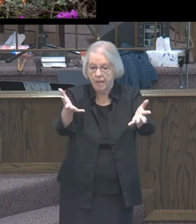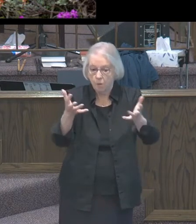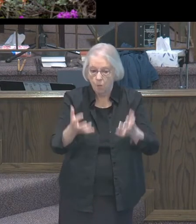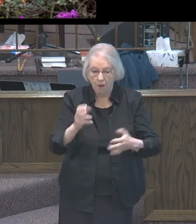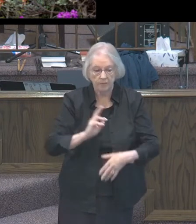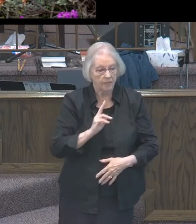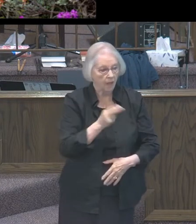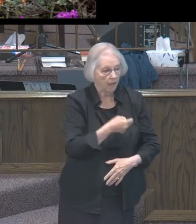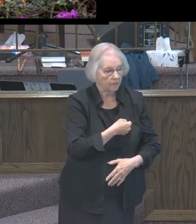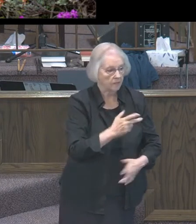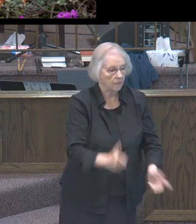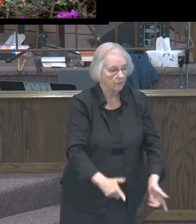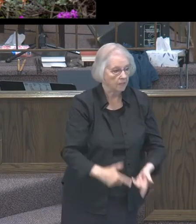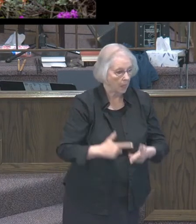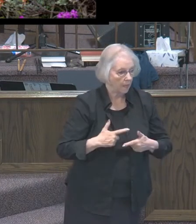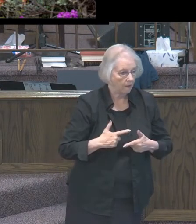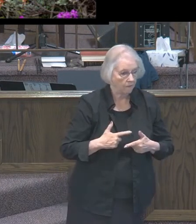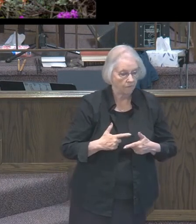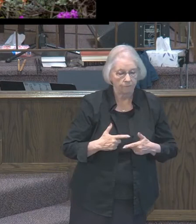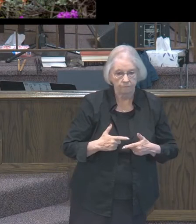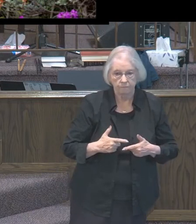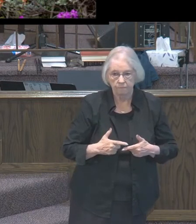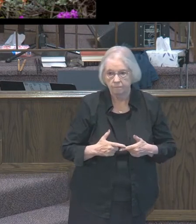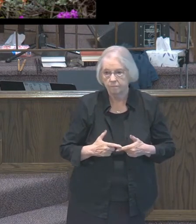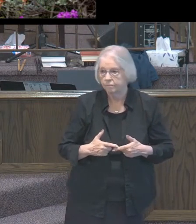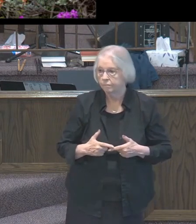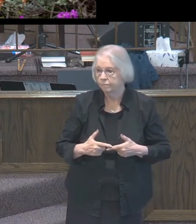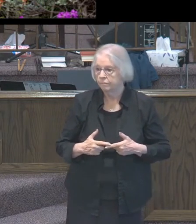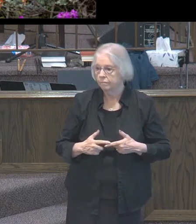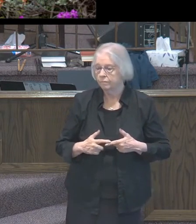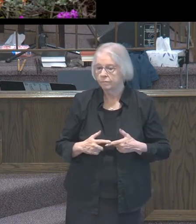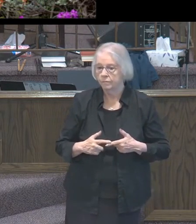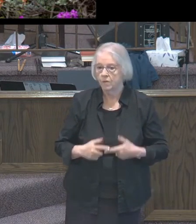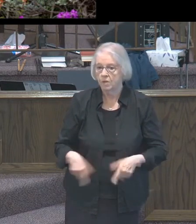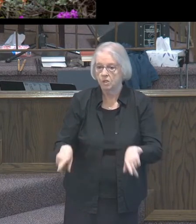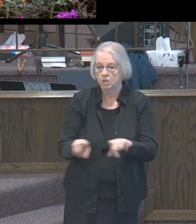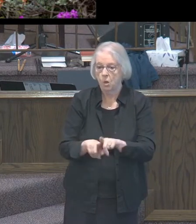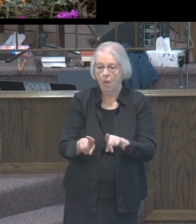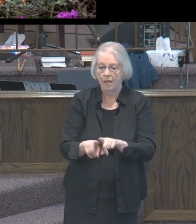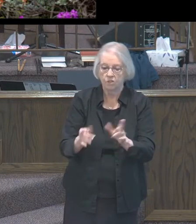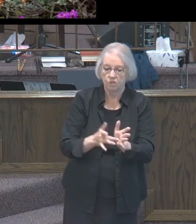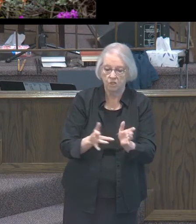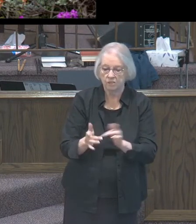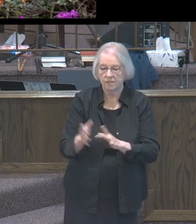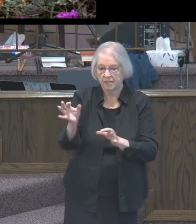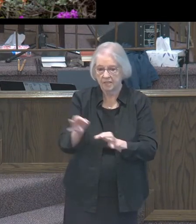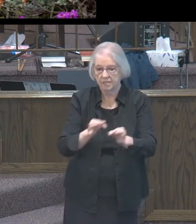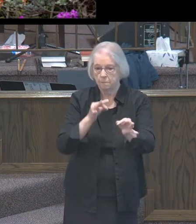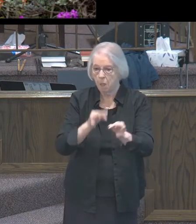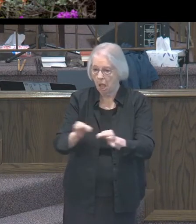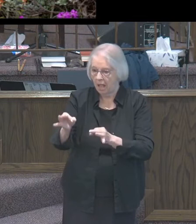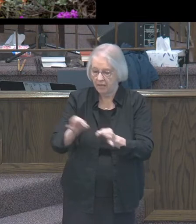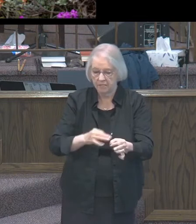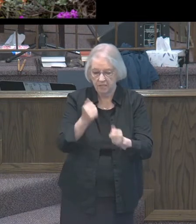And as he went through these life situations, setting the bar anew,